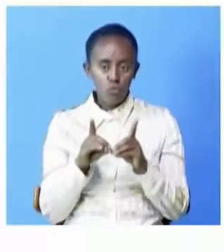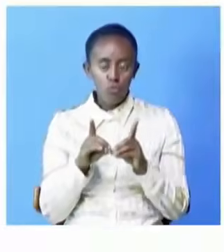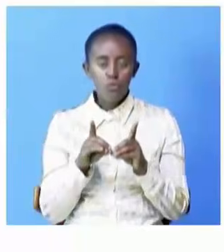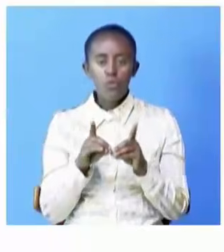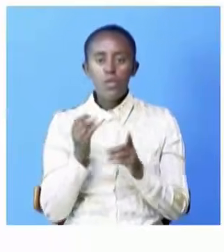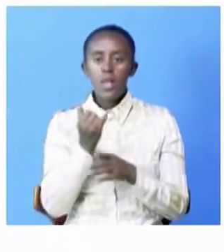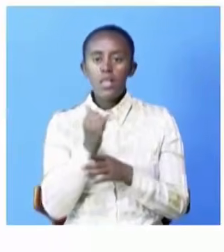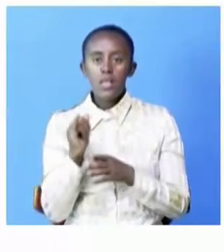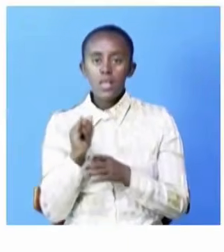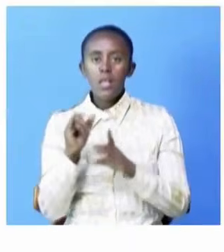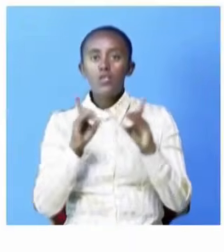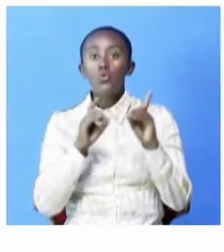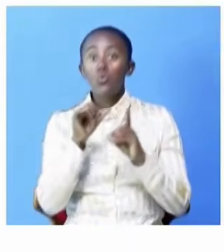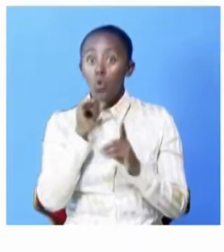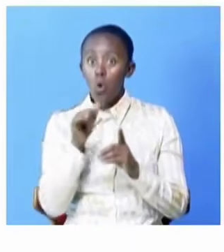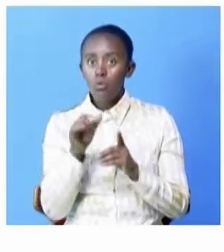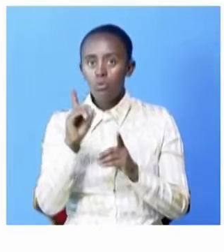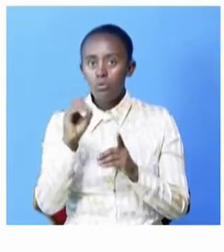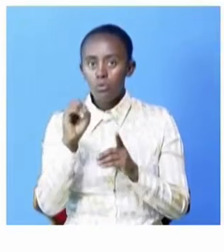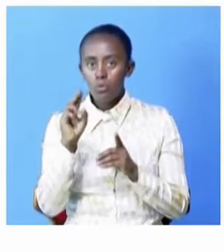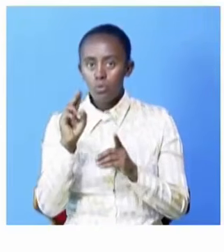they do not